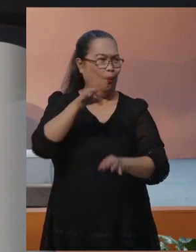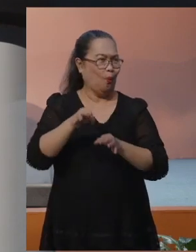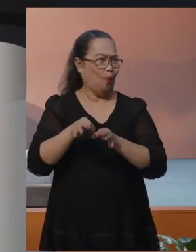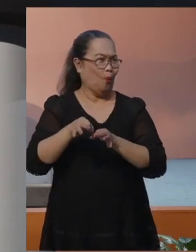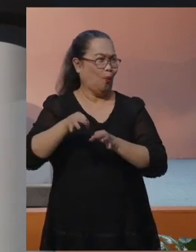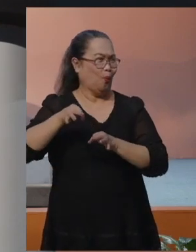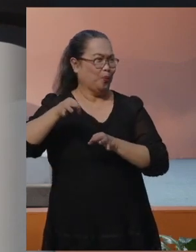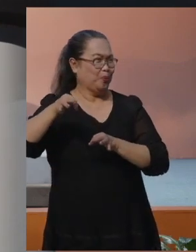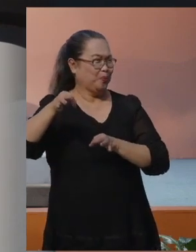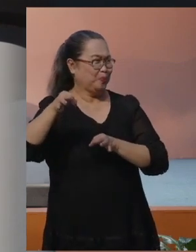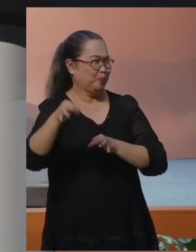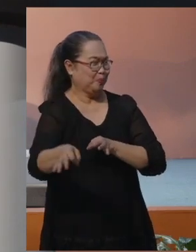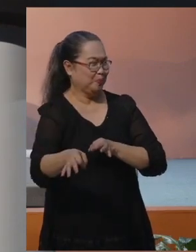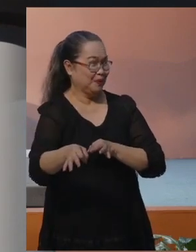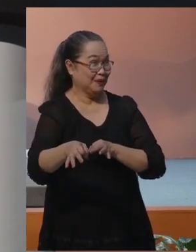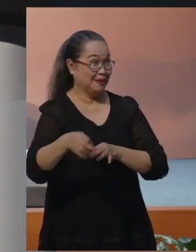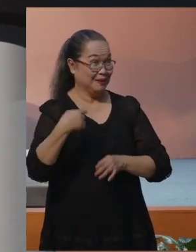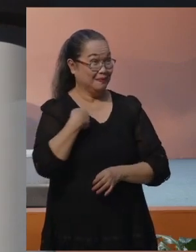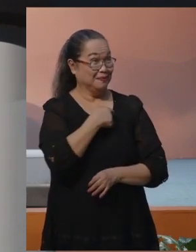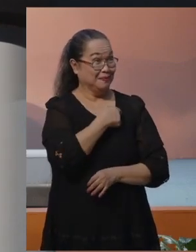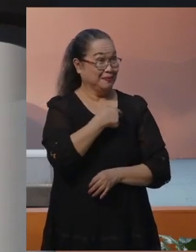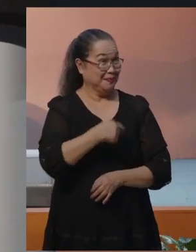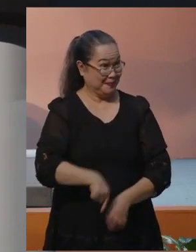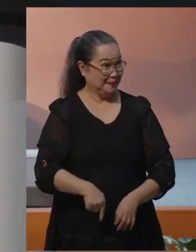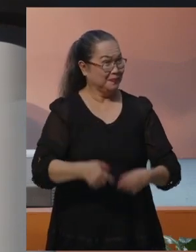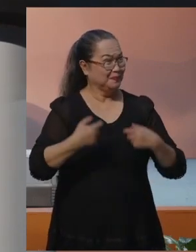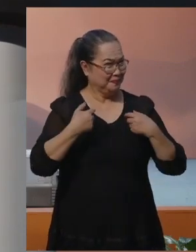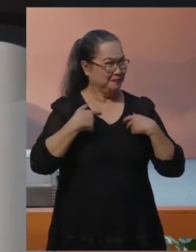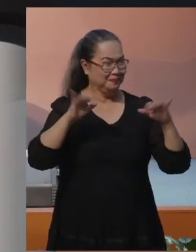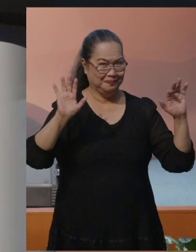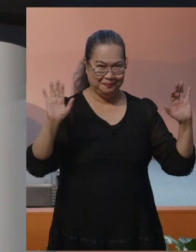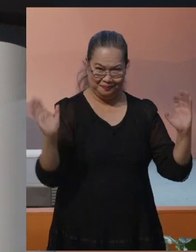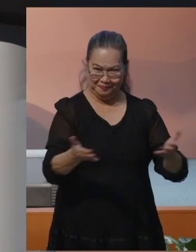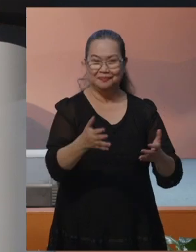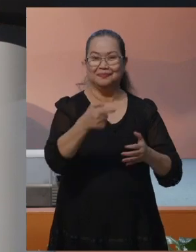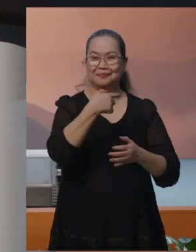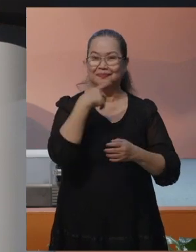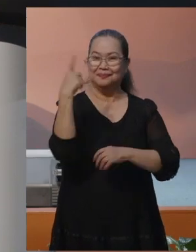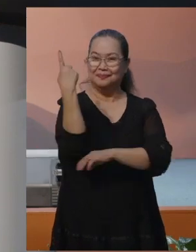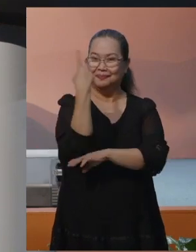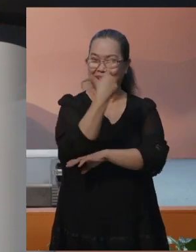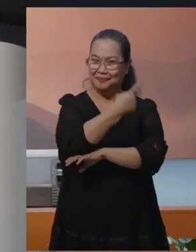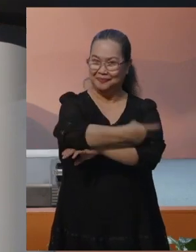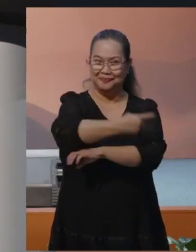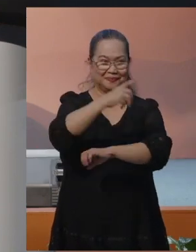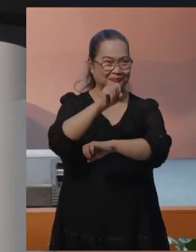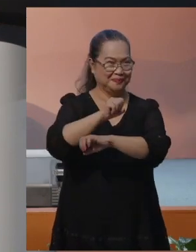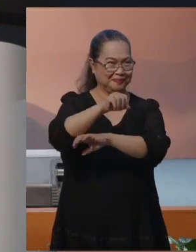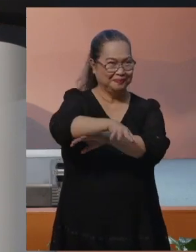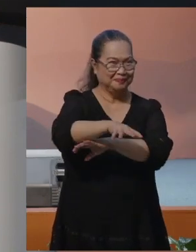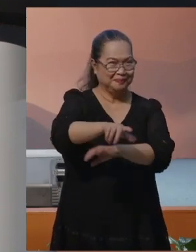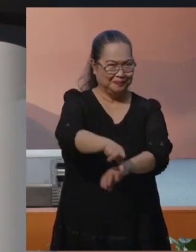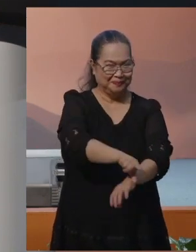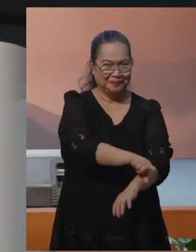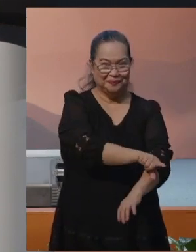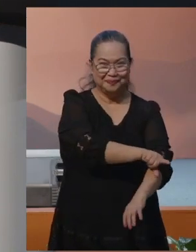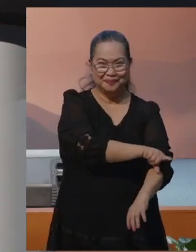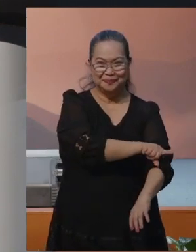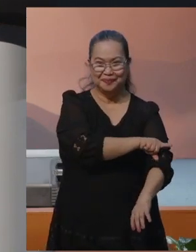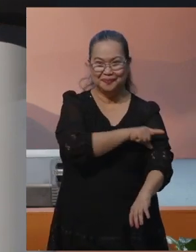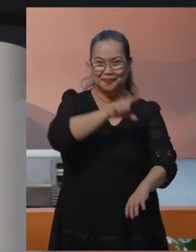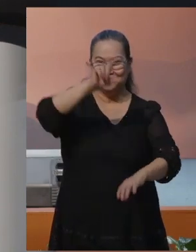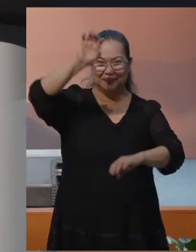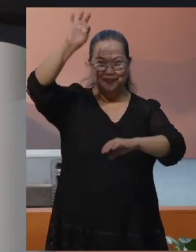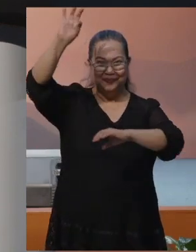Another section of China contributes an account of the day that was miraculously prolonged in the reign of